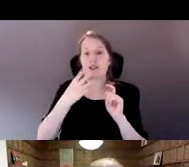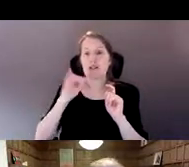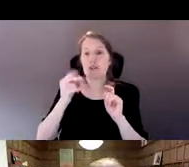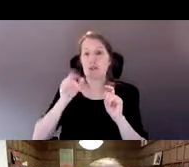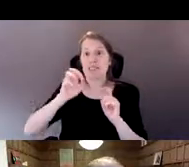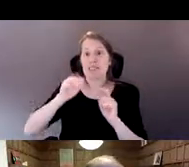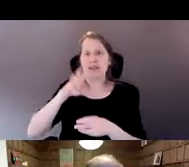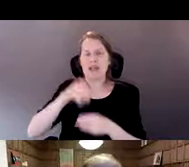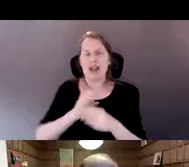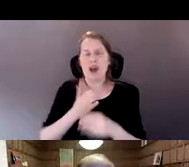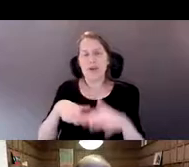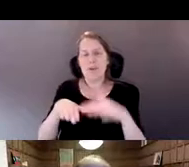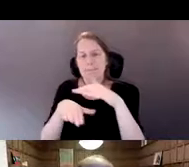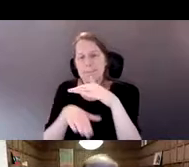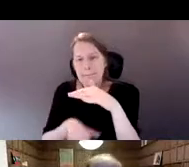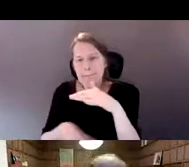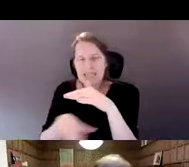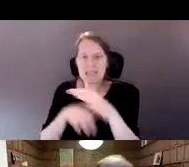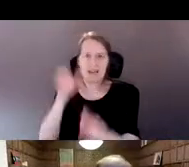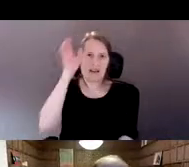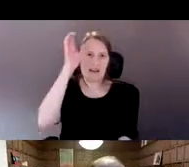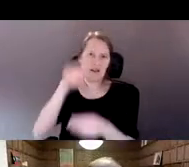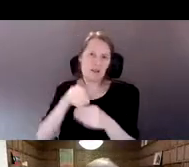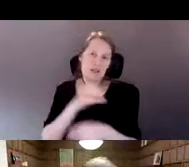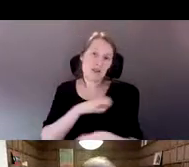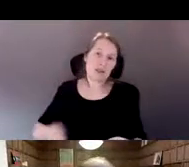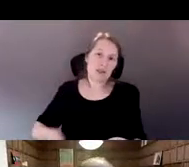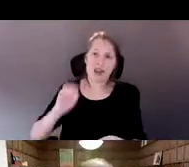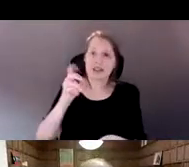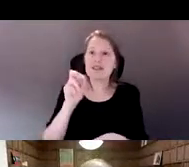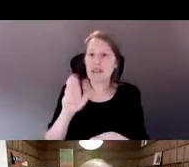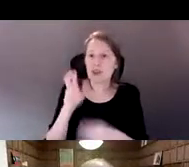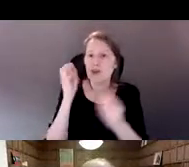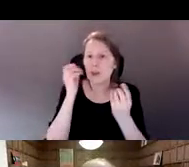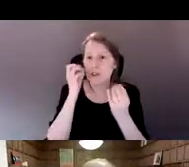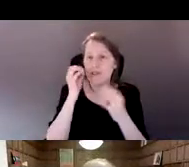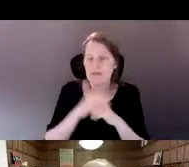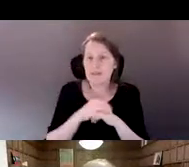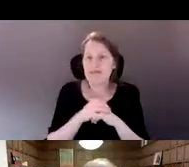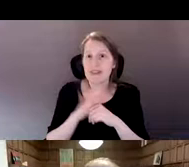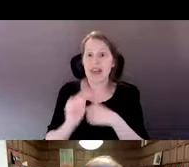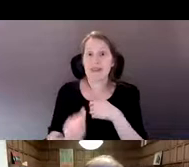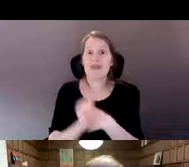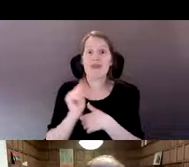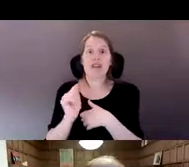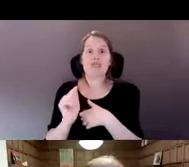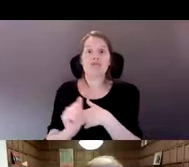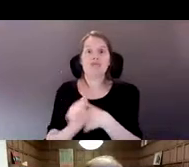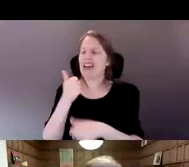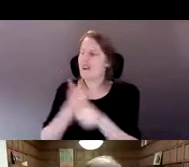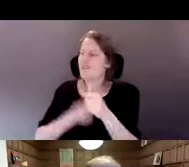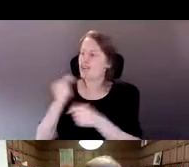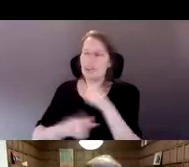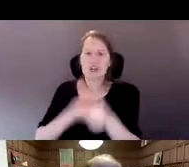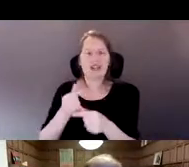basic concepts of Christian and secular thought, regenerating that threat in new forms for new